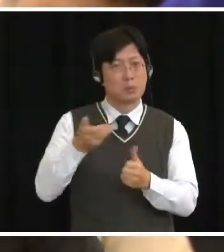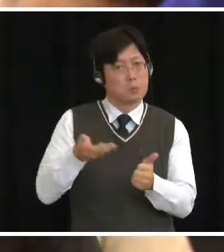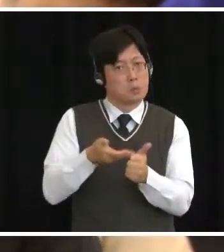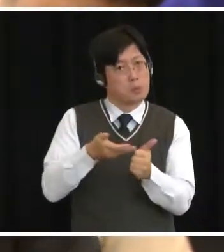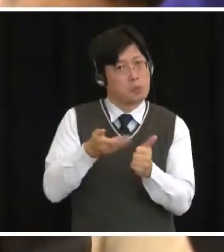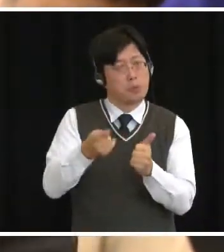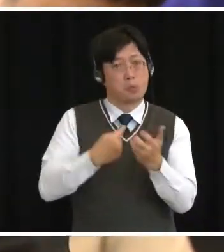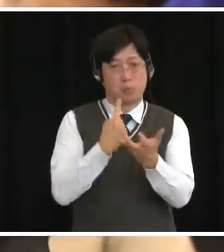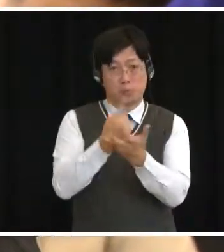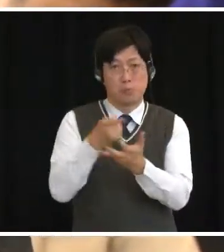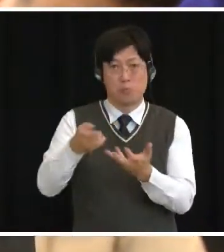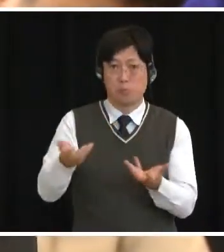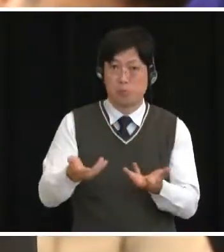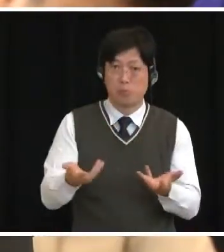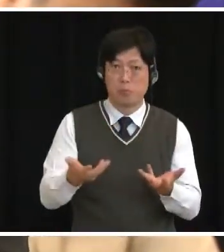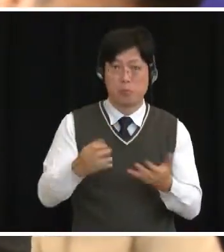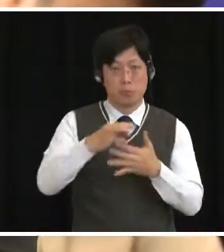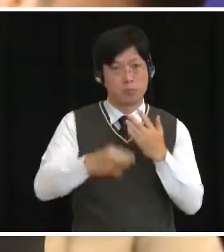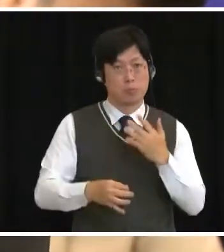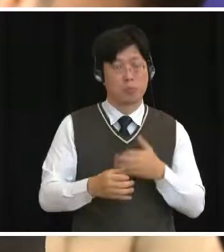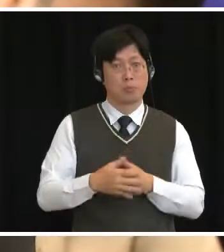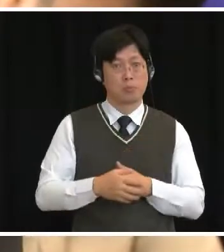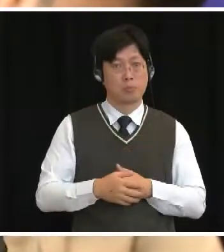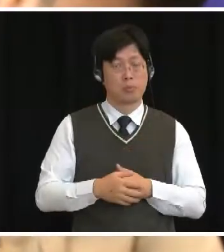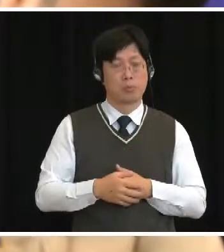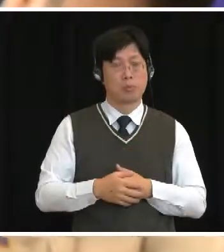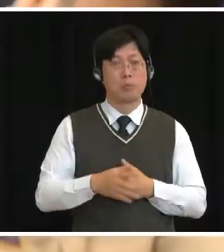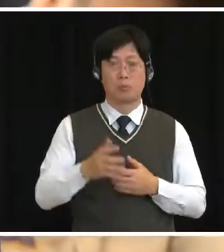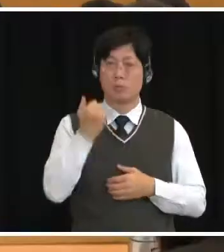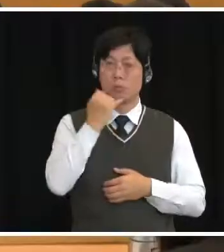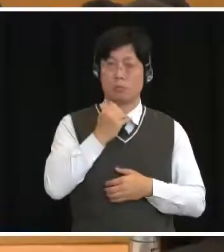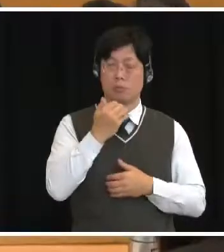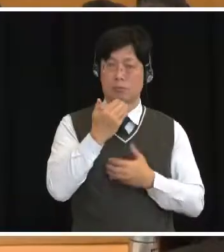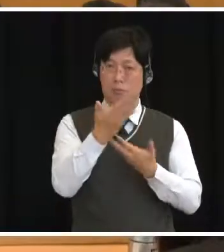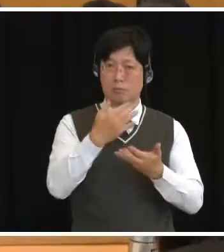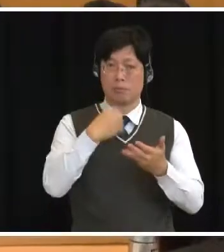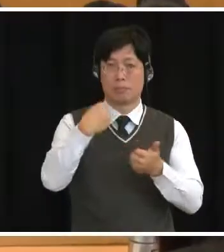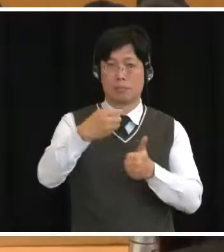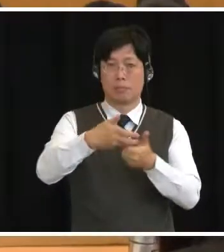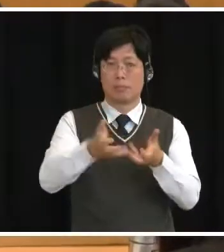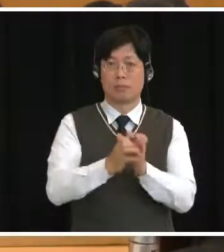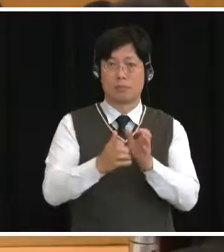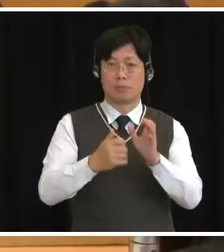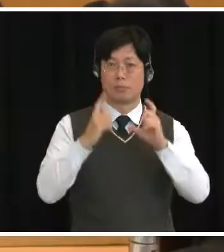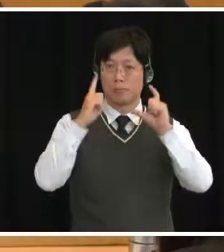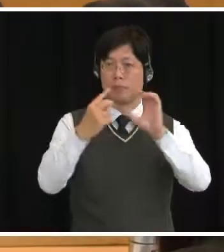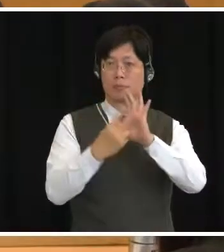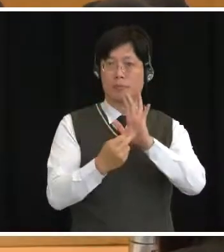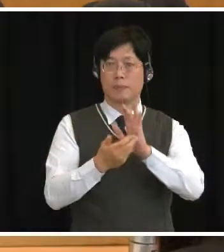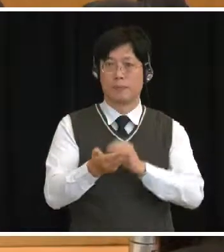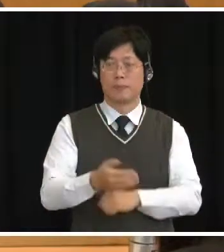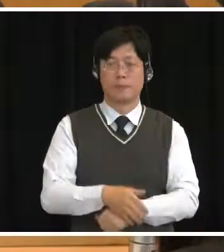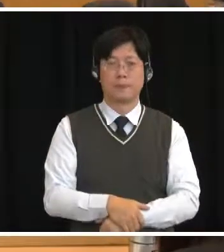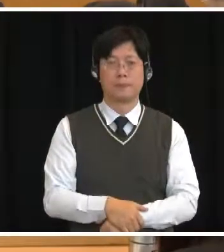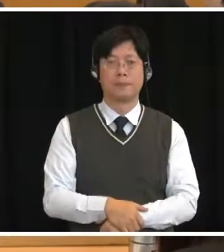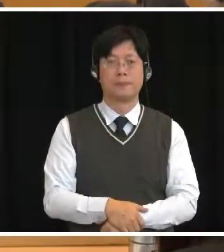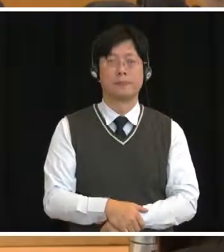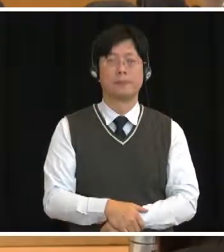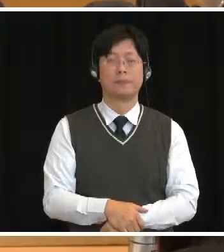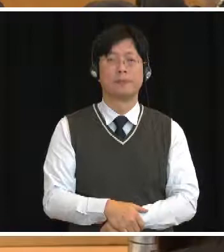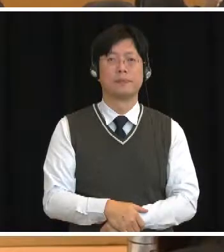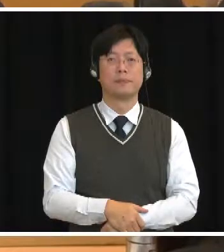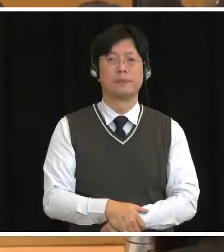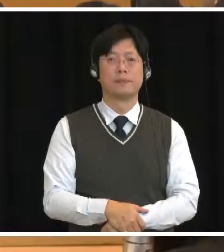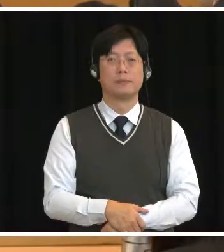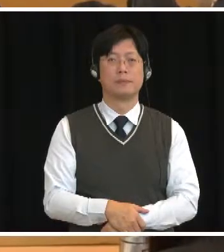councils or students' committees allowing students to be engaged in the management of the